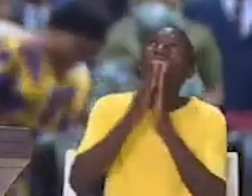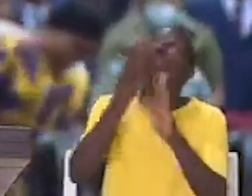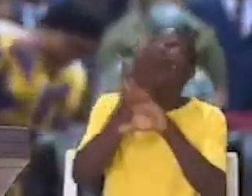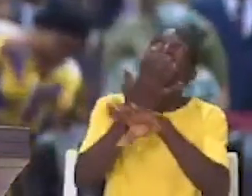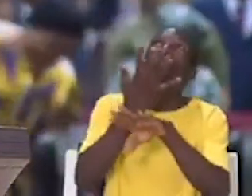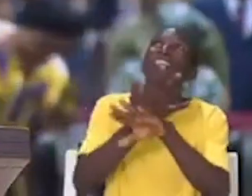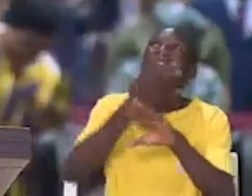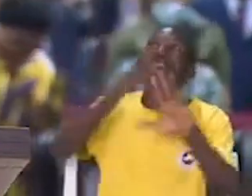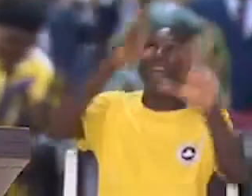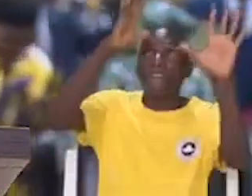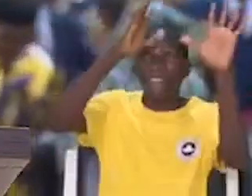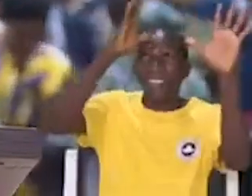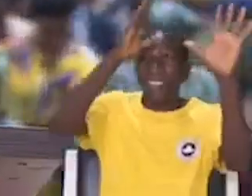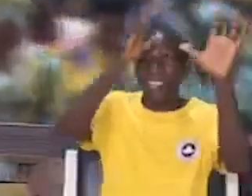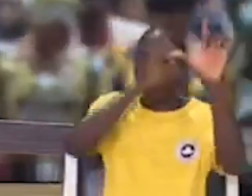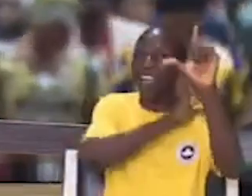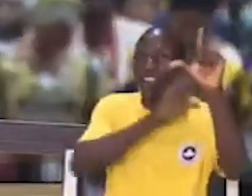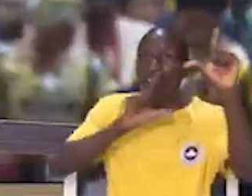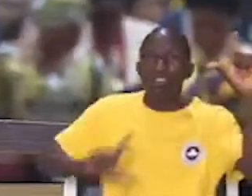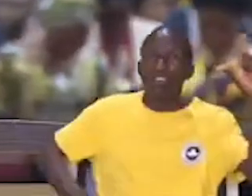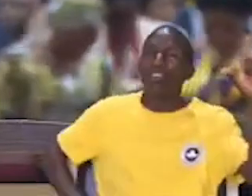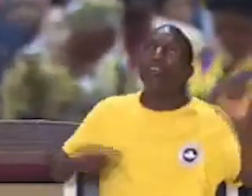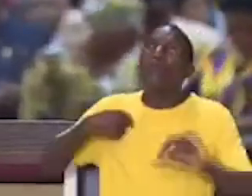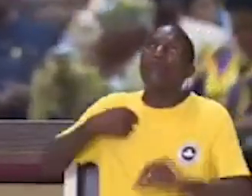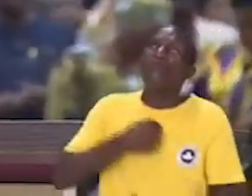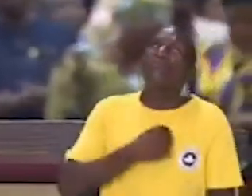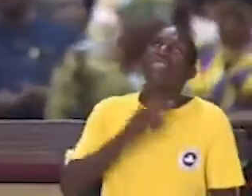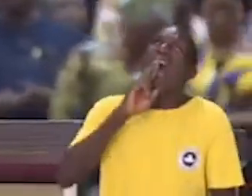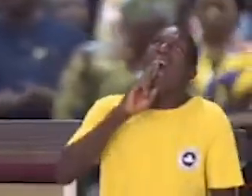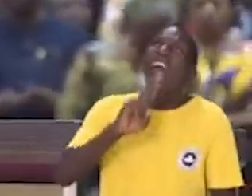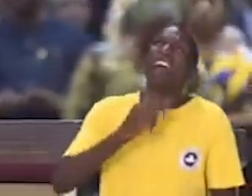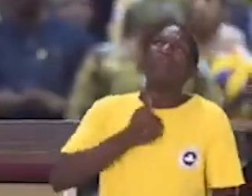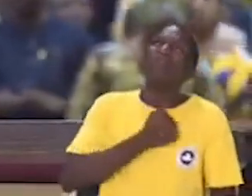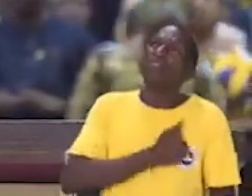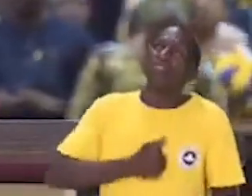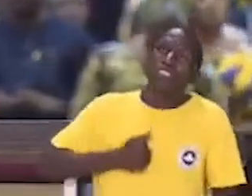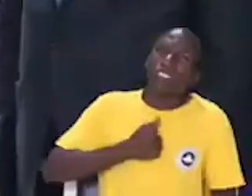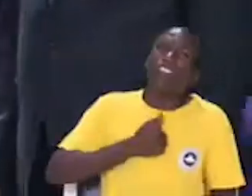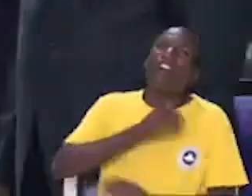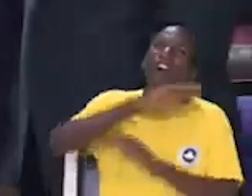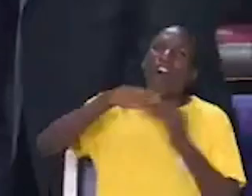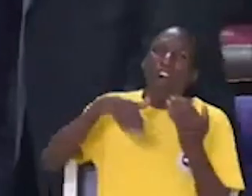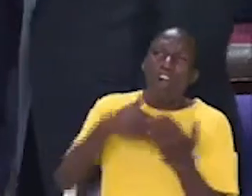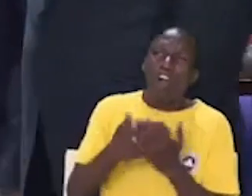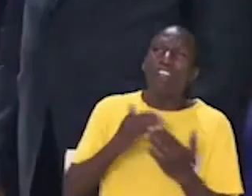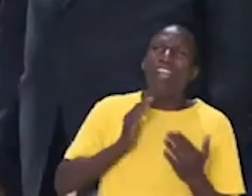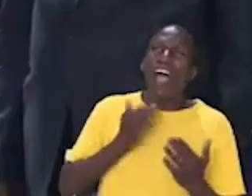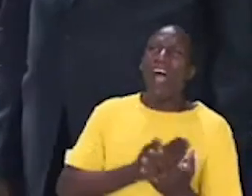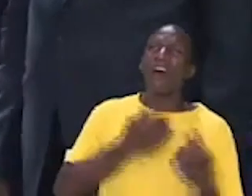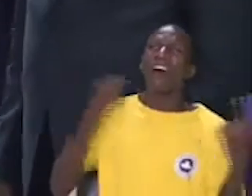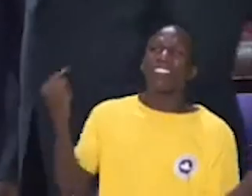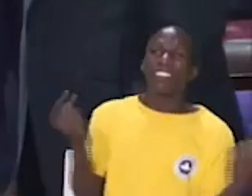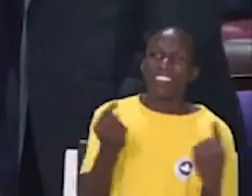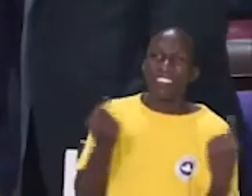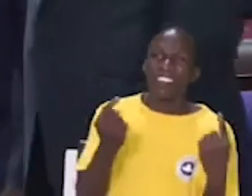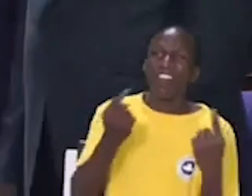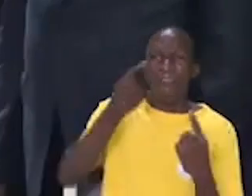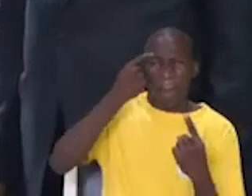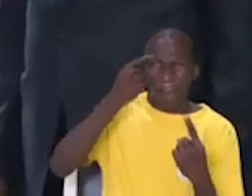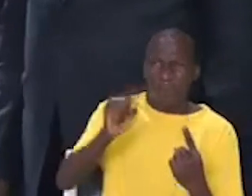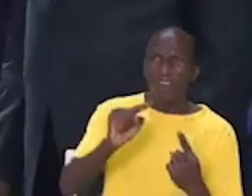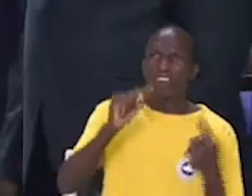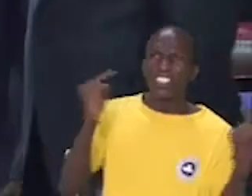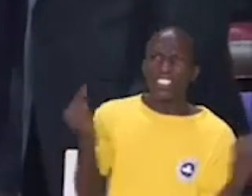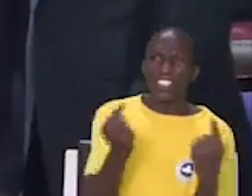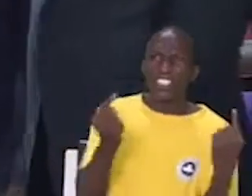God, to our Father, we are sorry for all our sins, for the sins of white men and the sins of